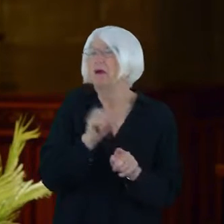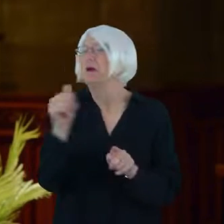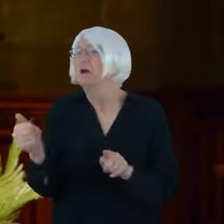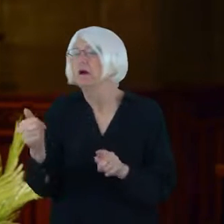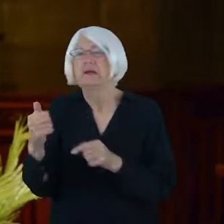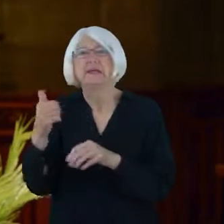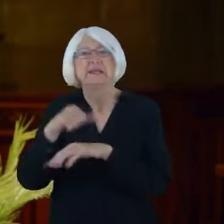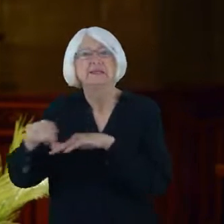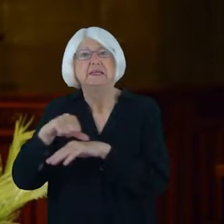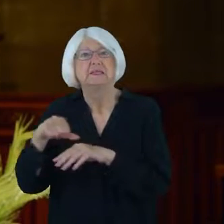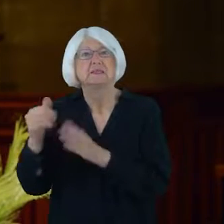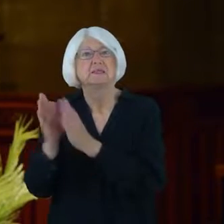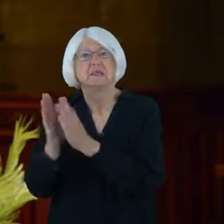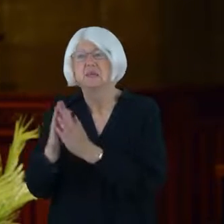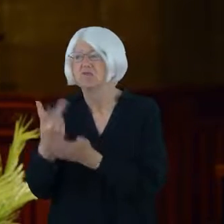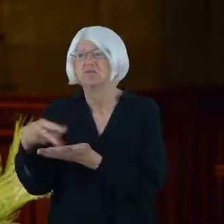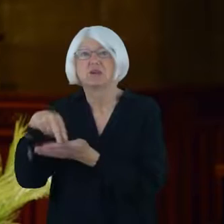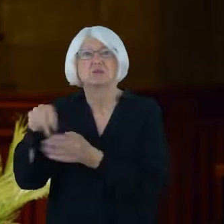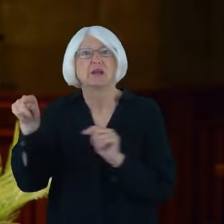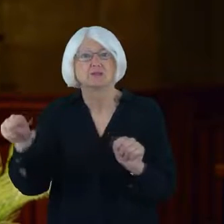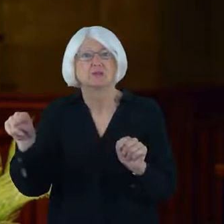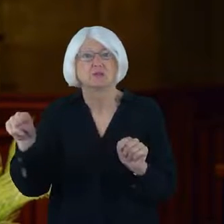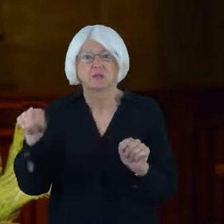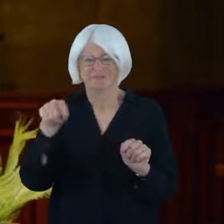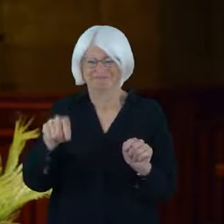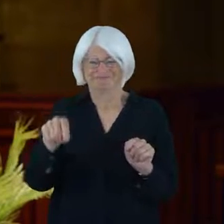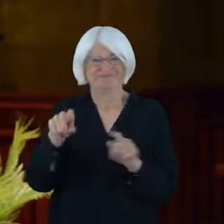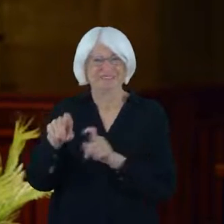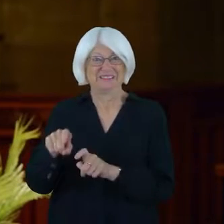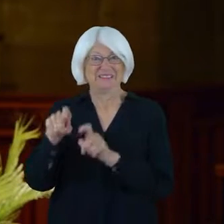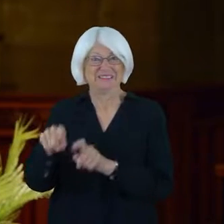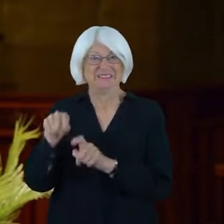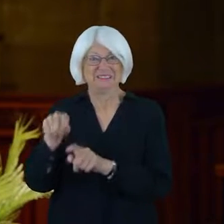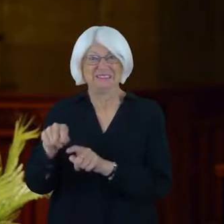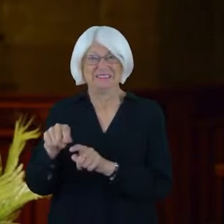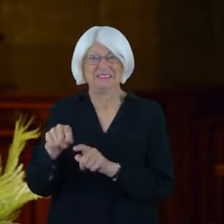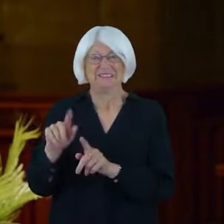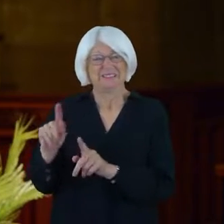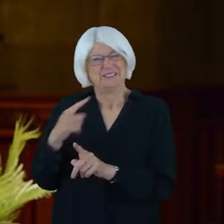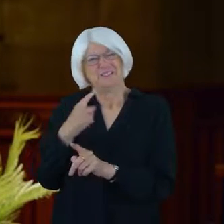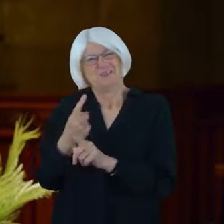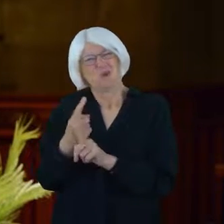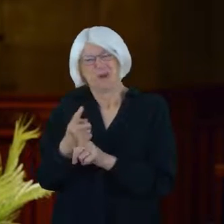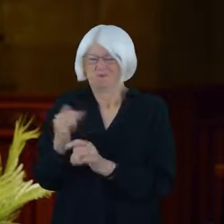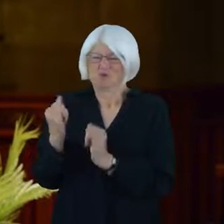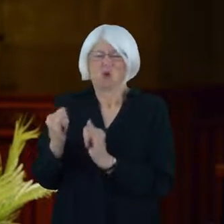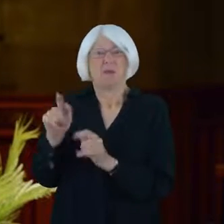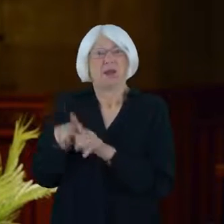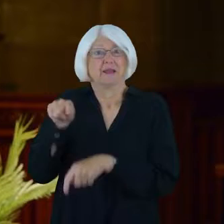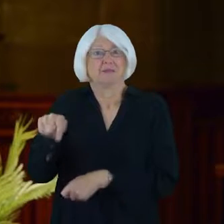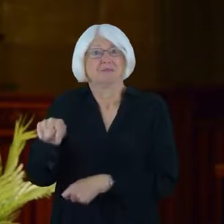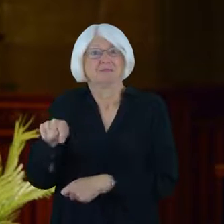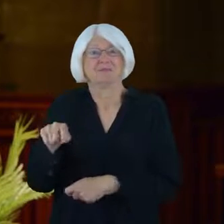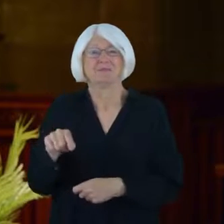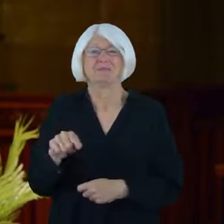Easter Sunday. While Rambo's language of remaining emphasizes time, I believe Hebrews is